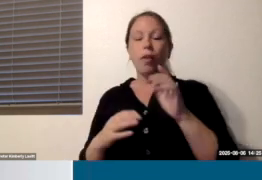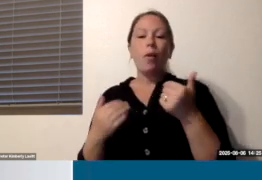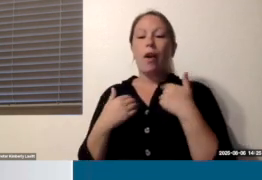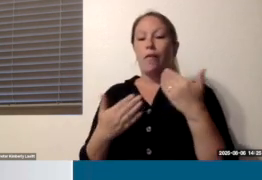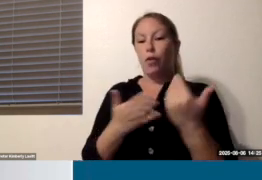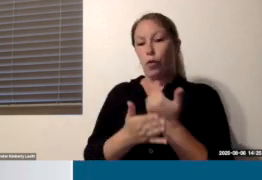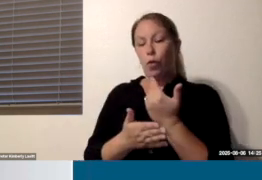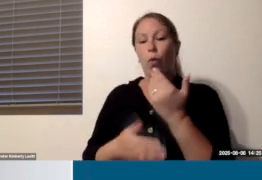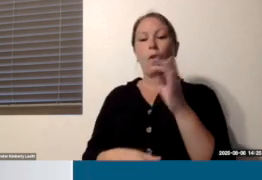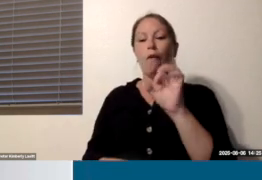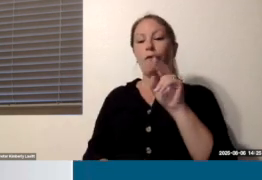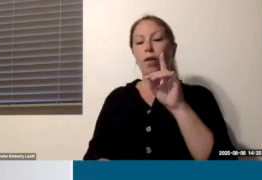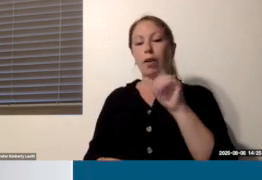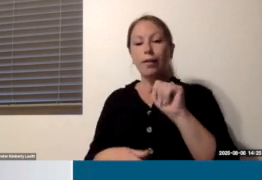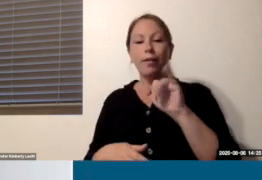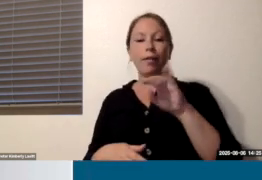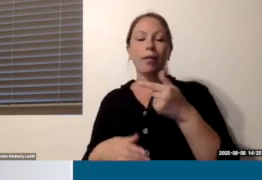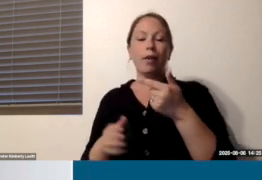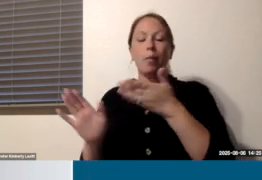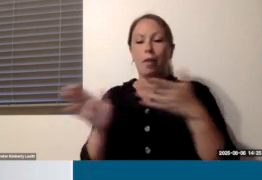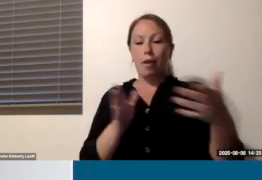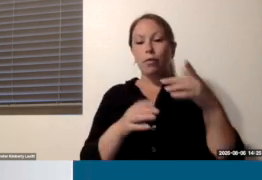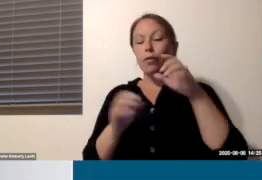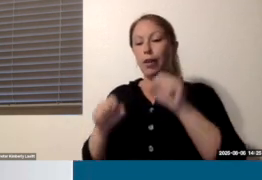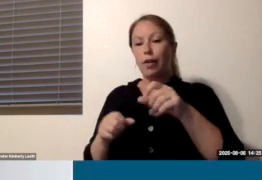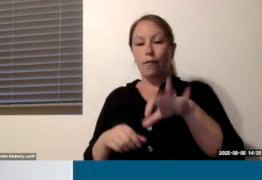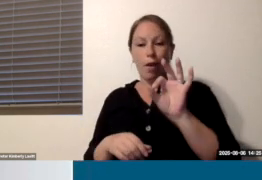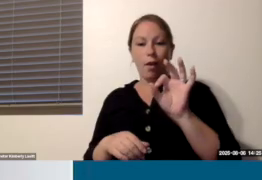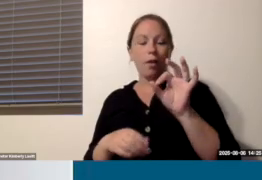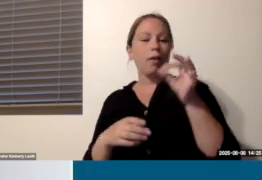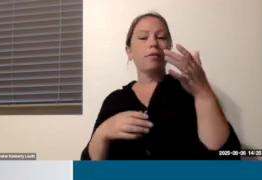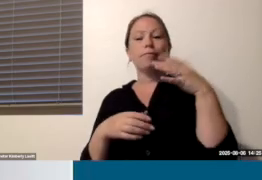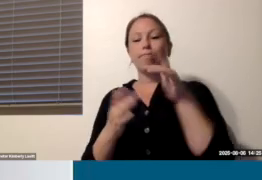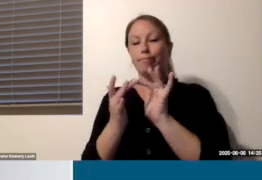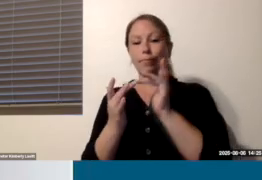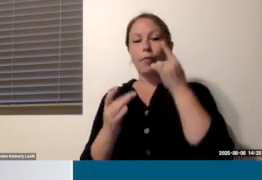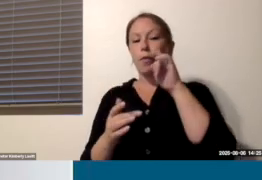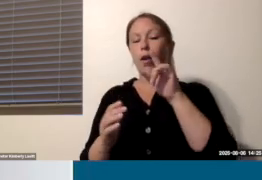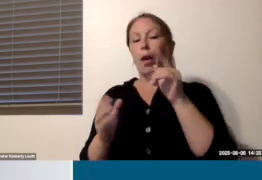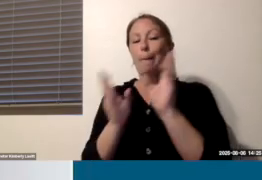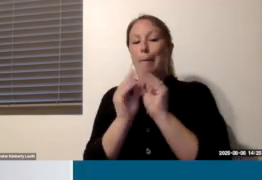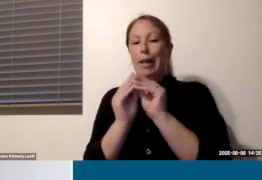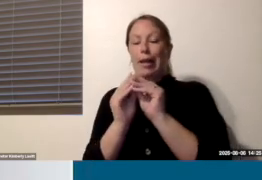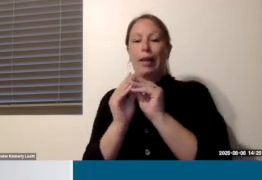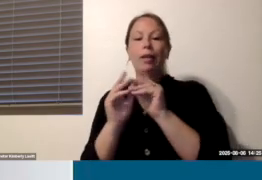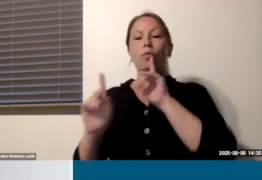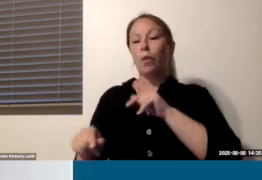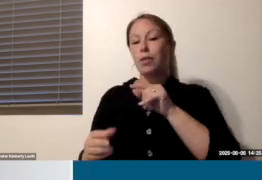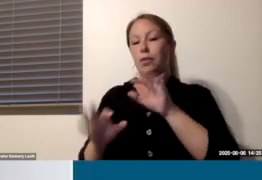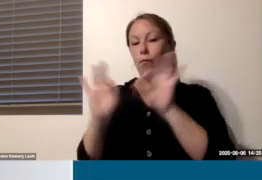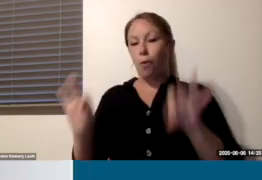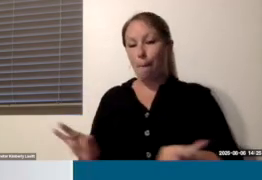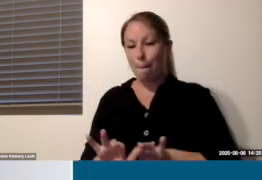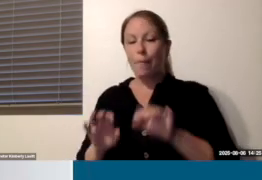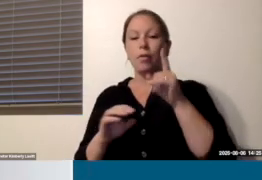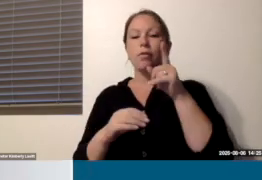funding plan engagement opportunities webpage where you can find our online meeting request form, a link to sign up for our listserv to receive email